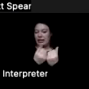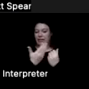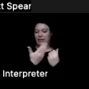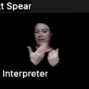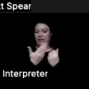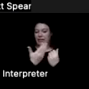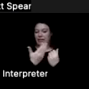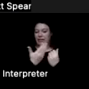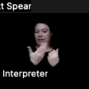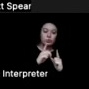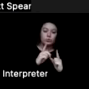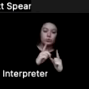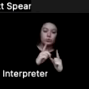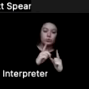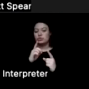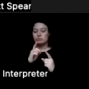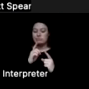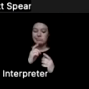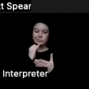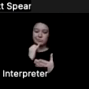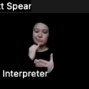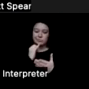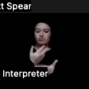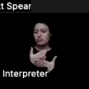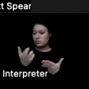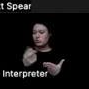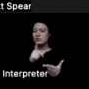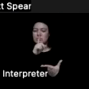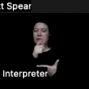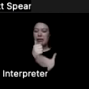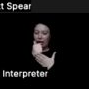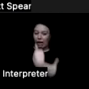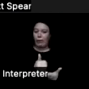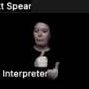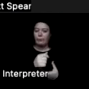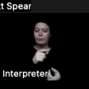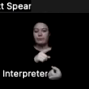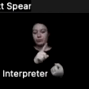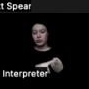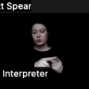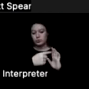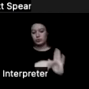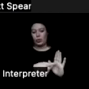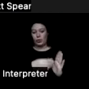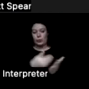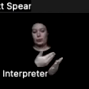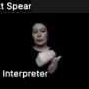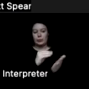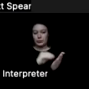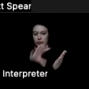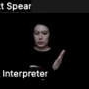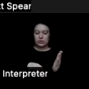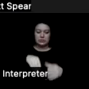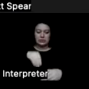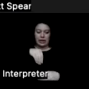interviews, resources that are linked to career trajectories that can be really helpful for students to have access to, especially within their own discipline.